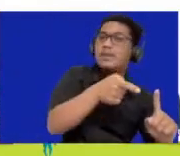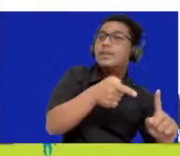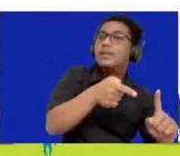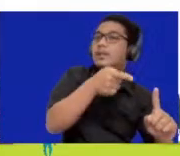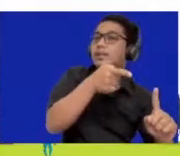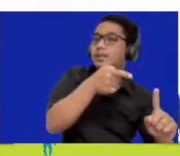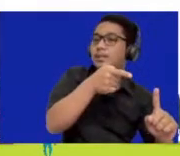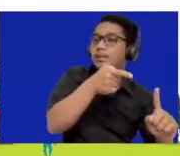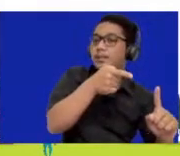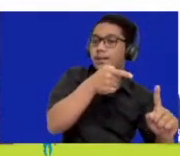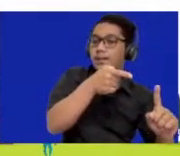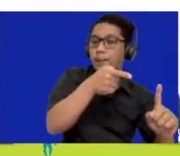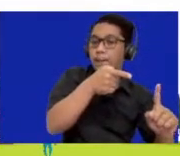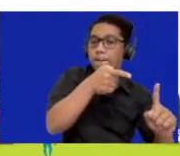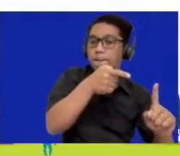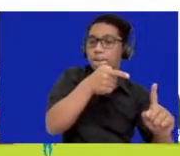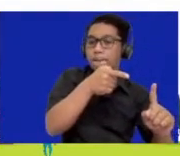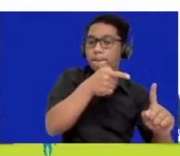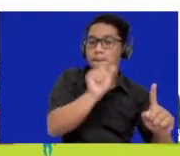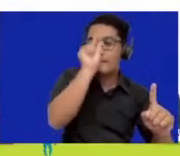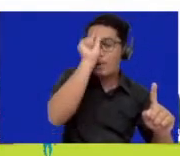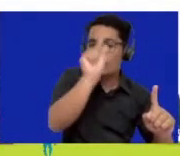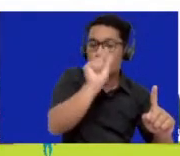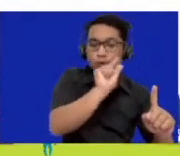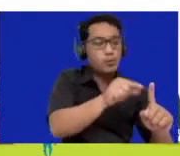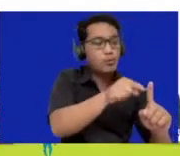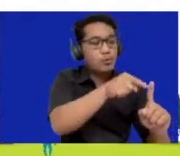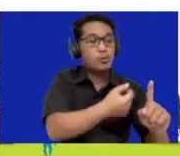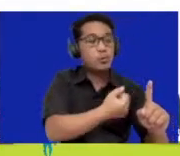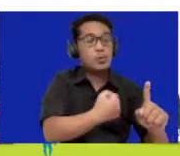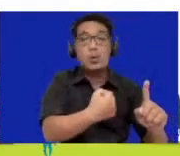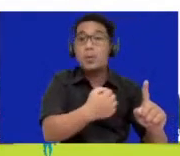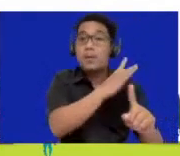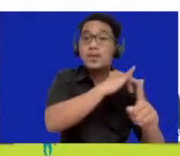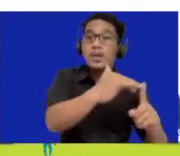community resilience by developing their capacity and knowledge.